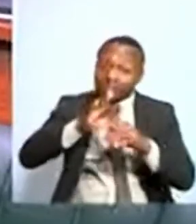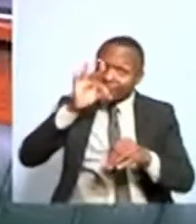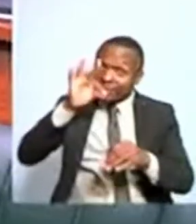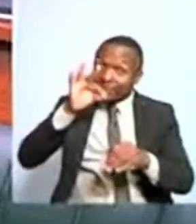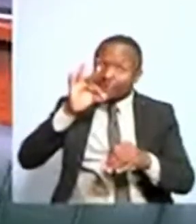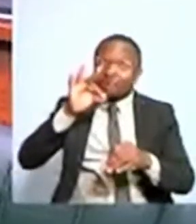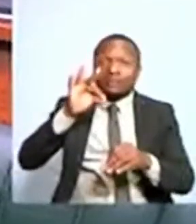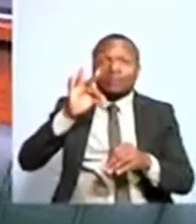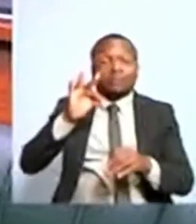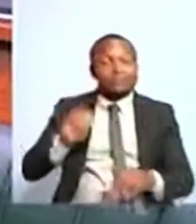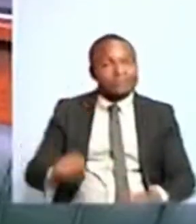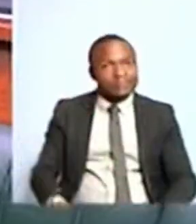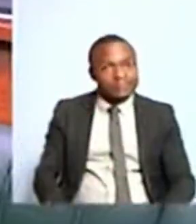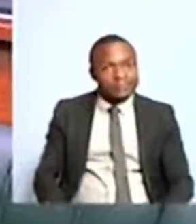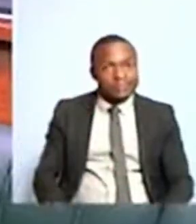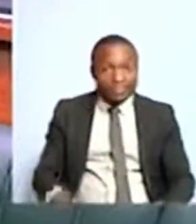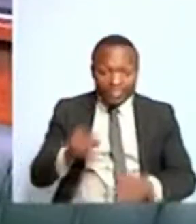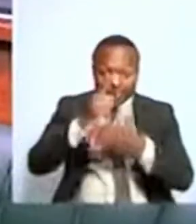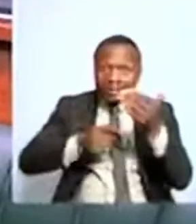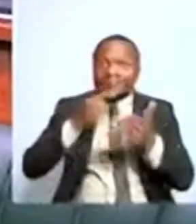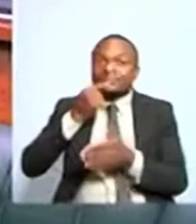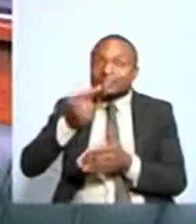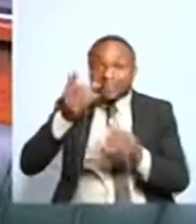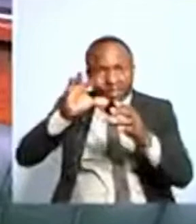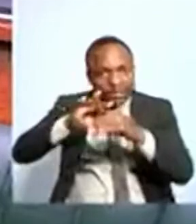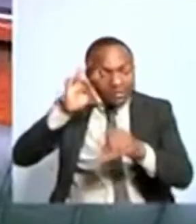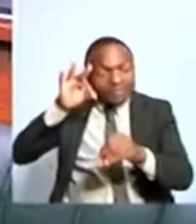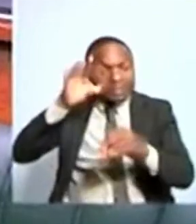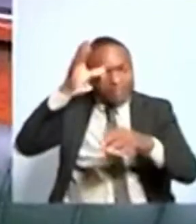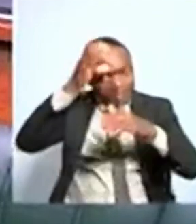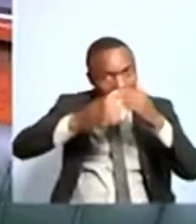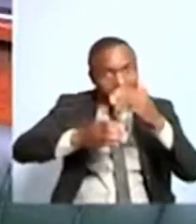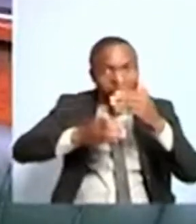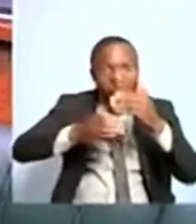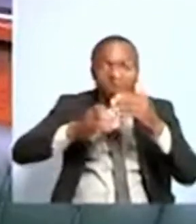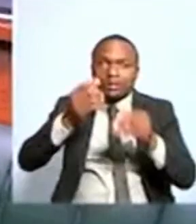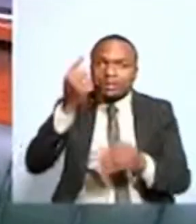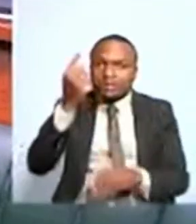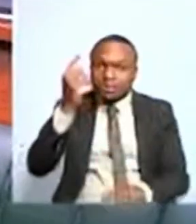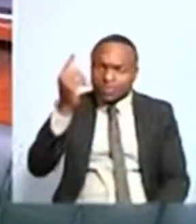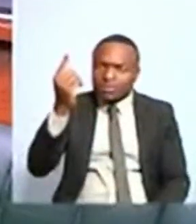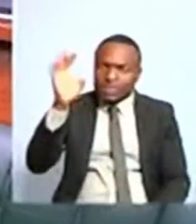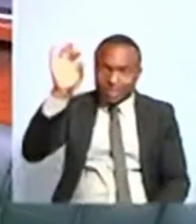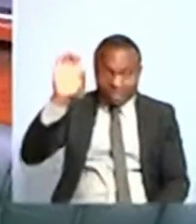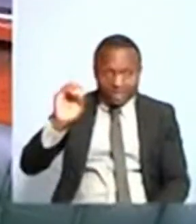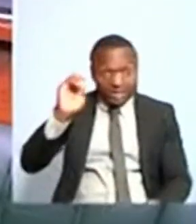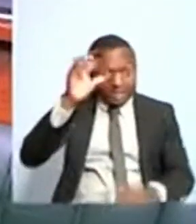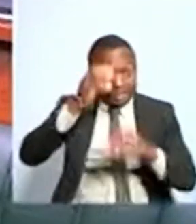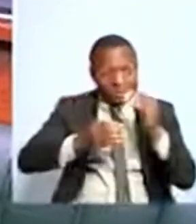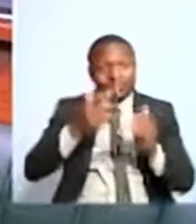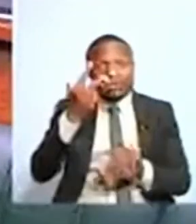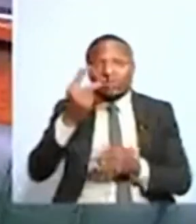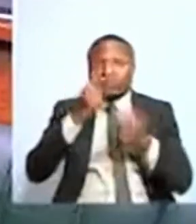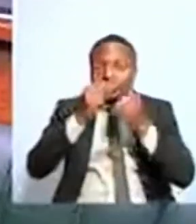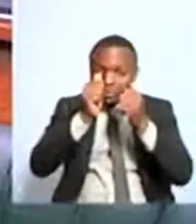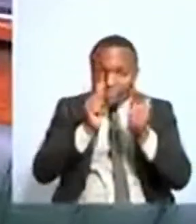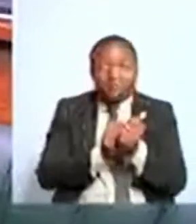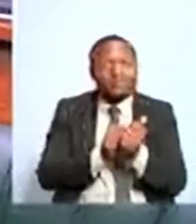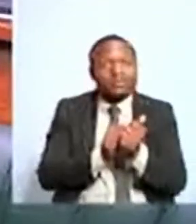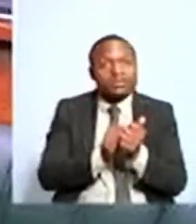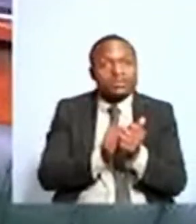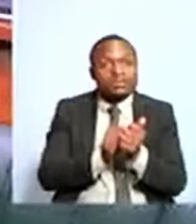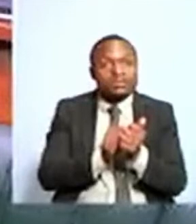in what he has quoted is found in 180 clause 3, which talks about